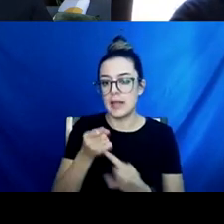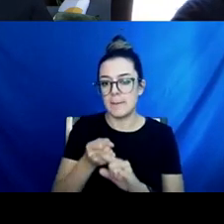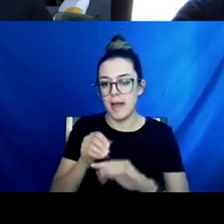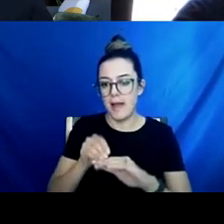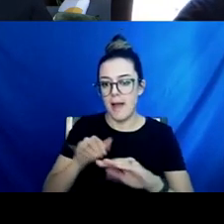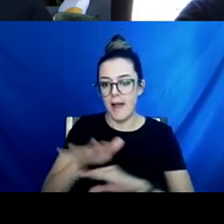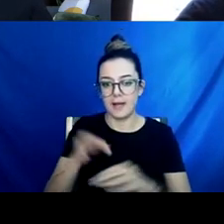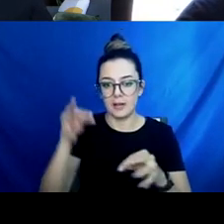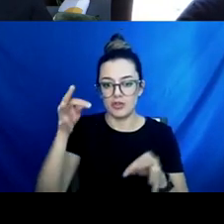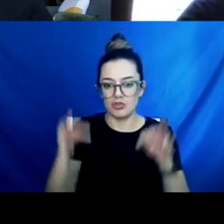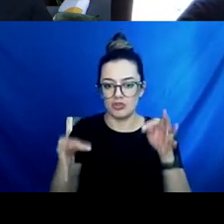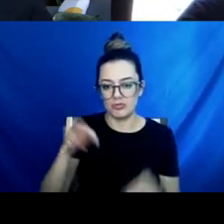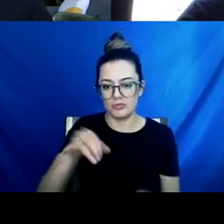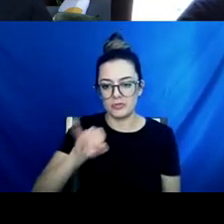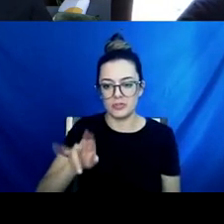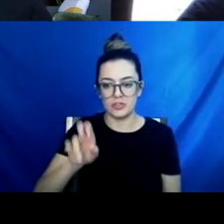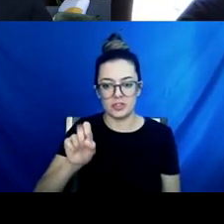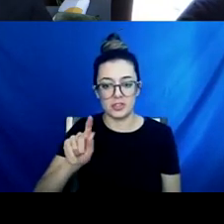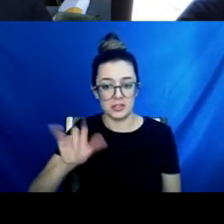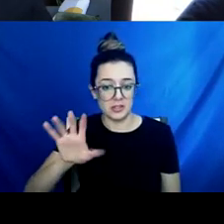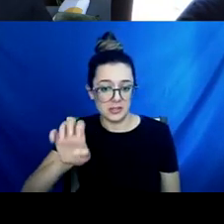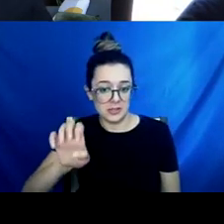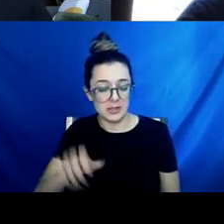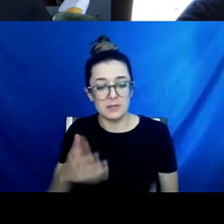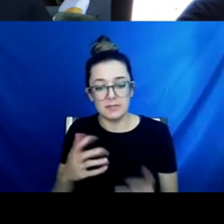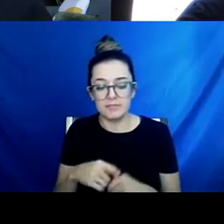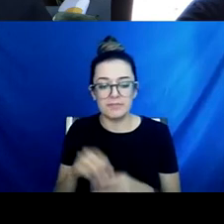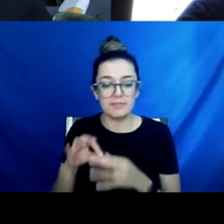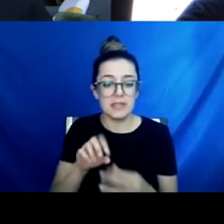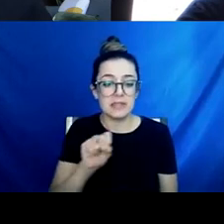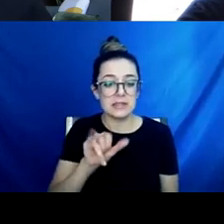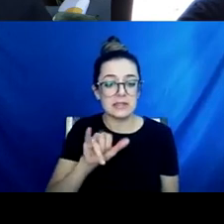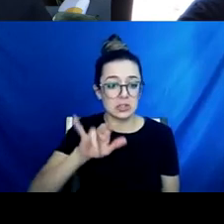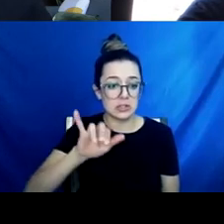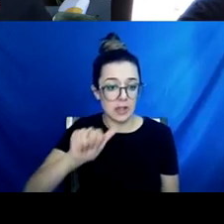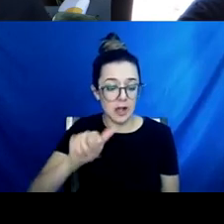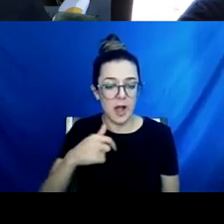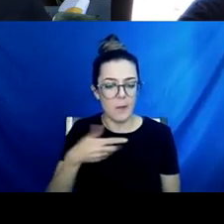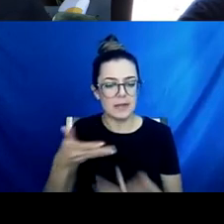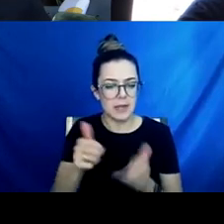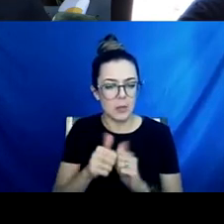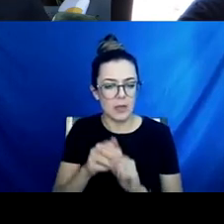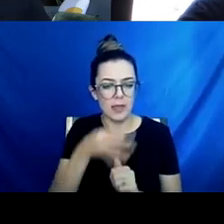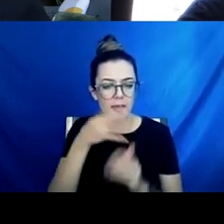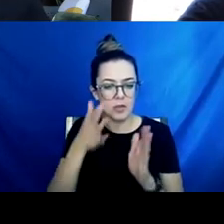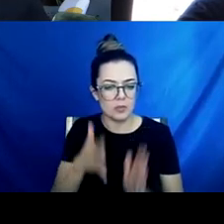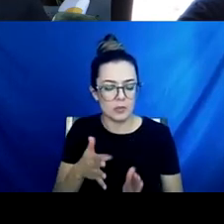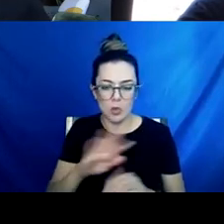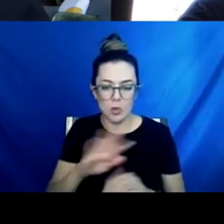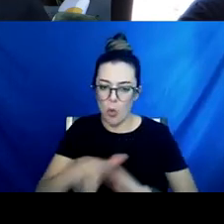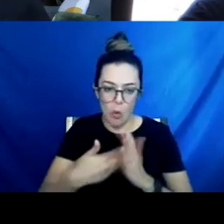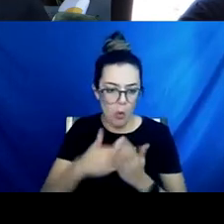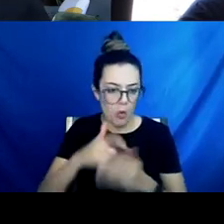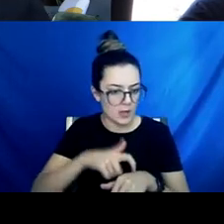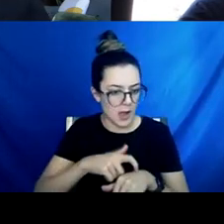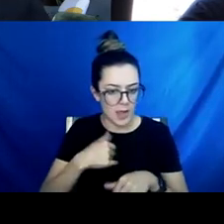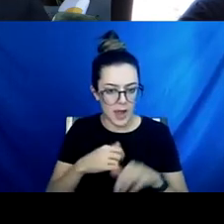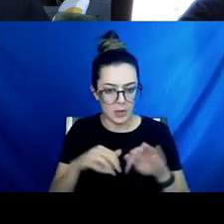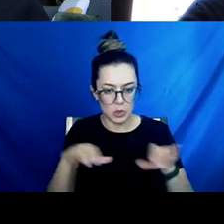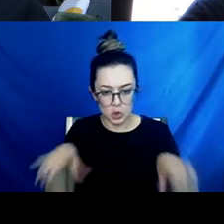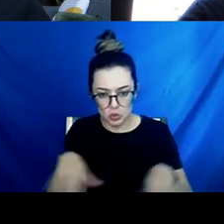Atlantic, 26, and he's now a columnist at the Times. He's fantastic. But you do end up with people with